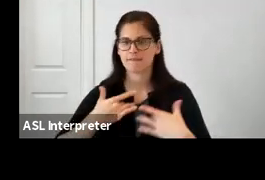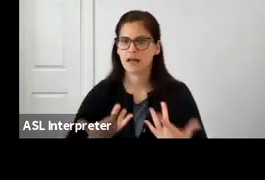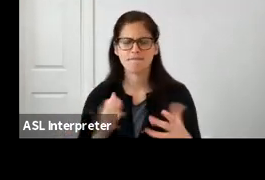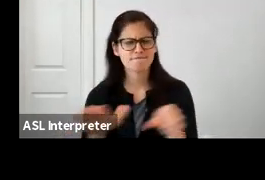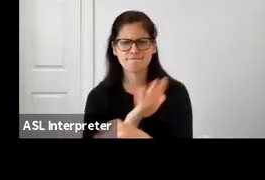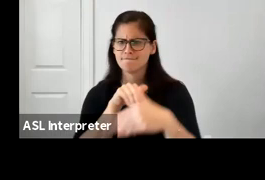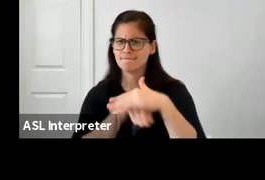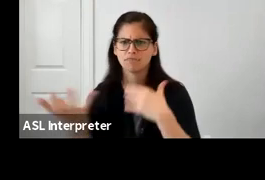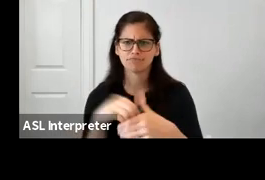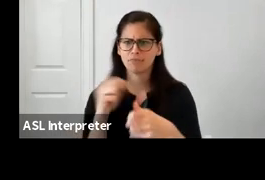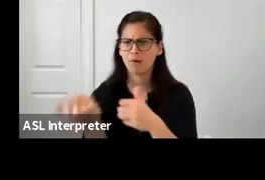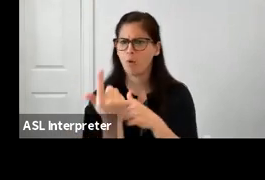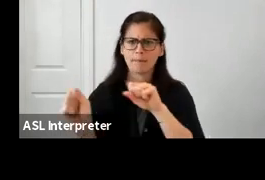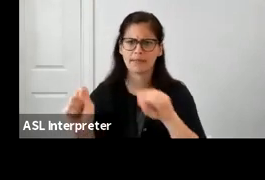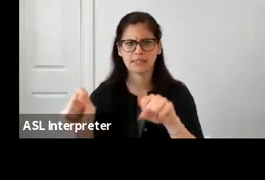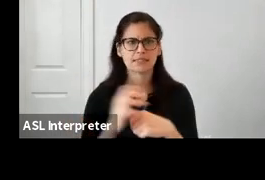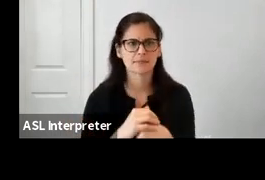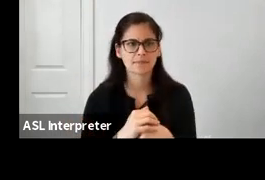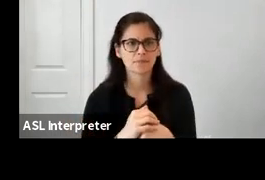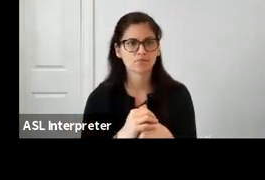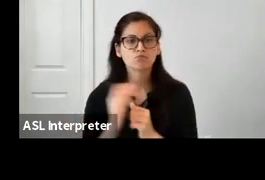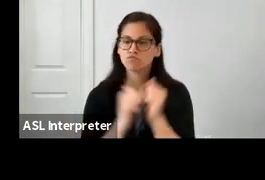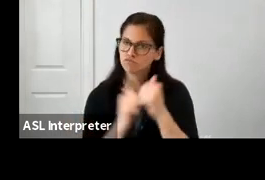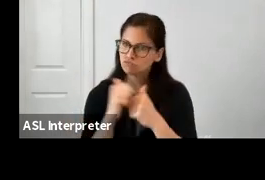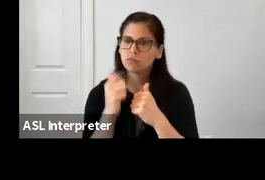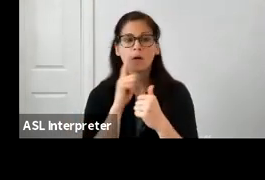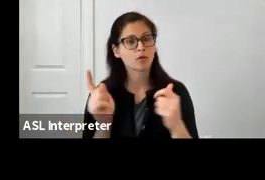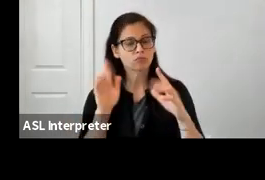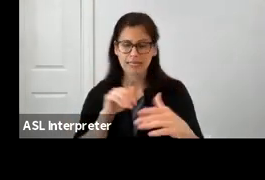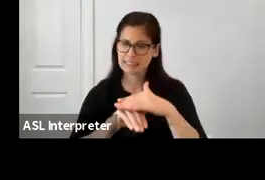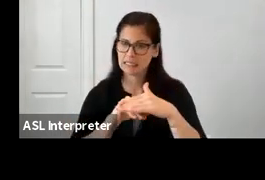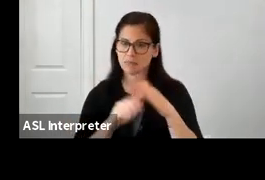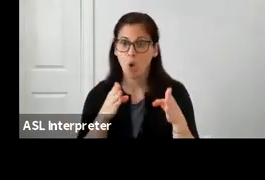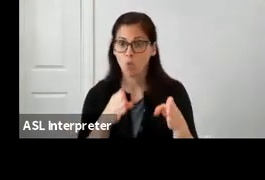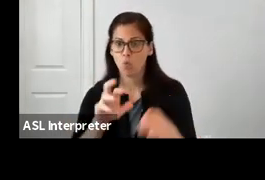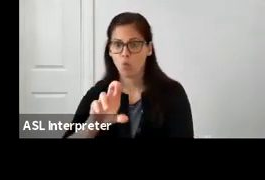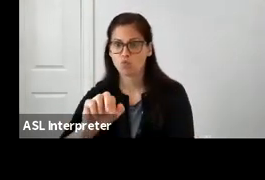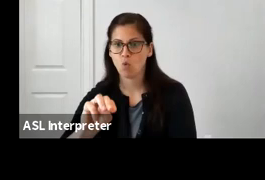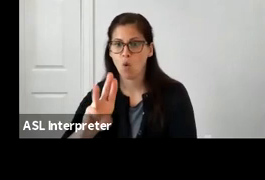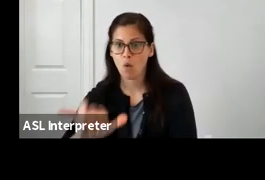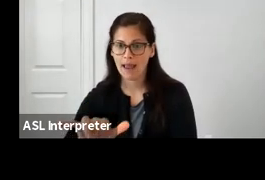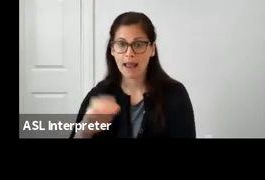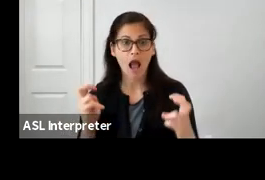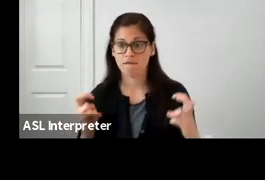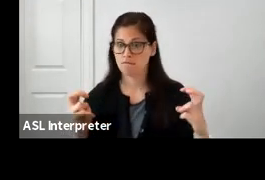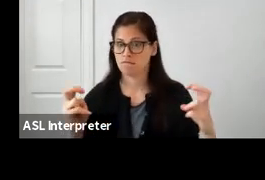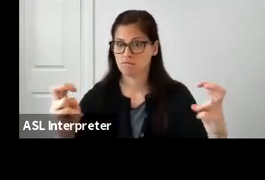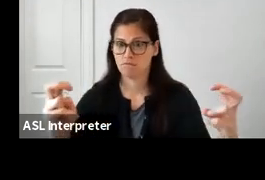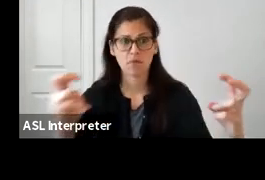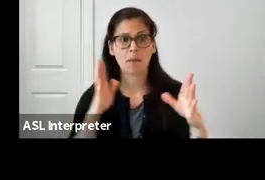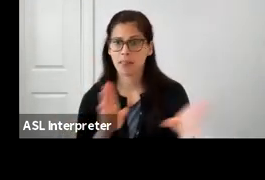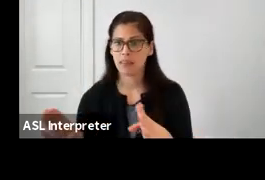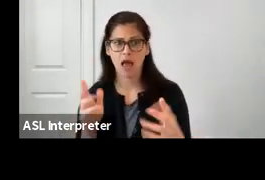and inclusive of all abilities. We constructed an accessible runway, designed a seating plan that was flexible and comfortable for all